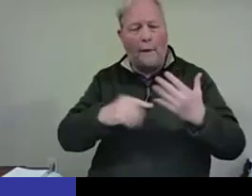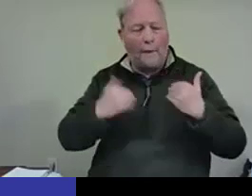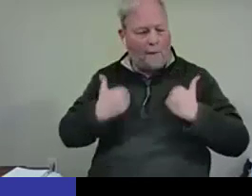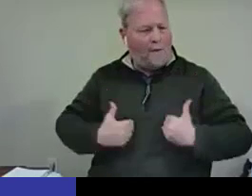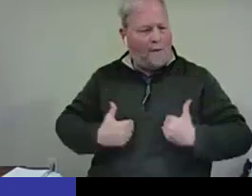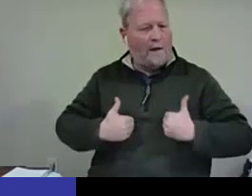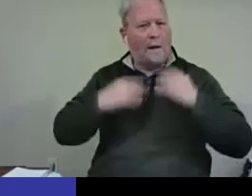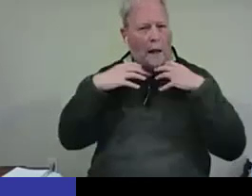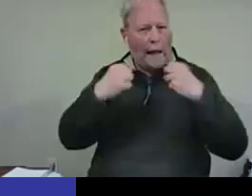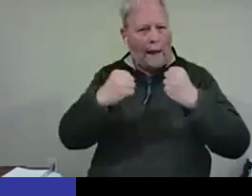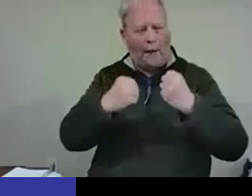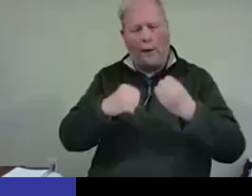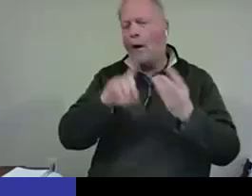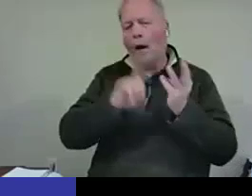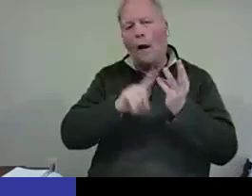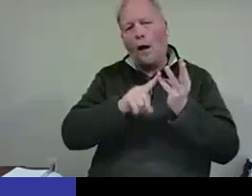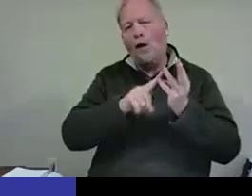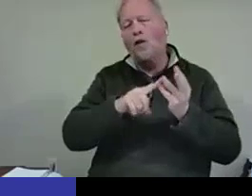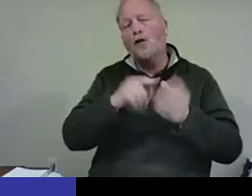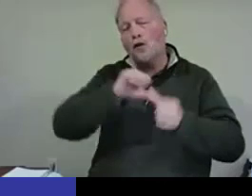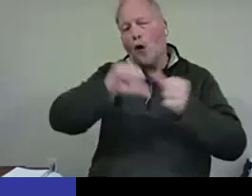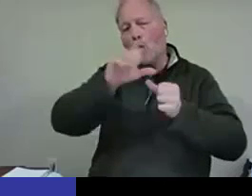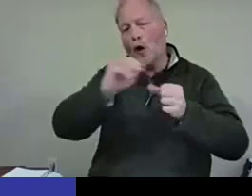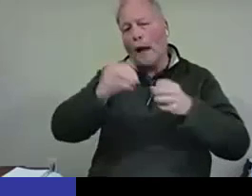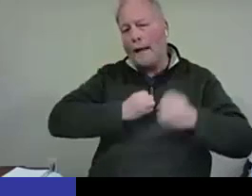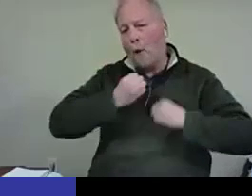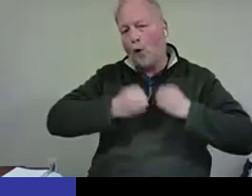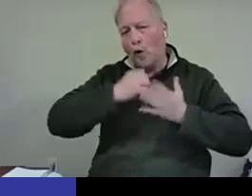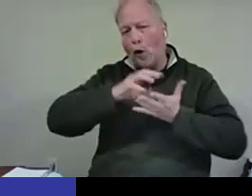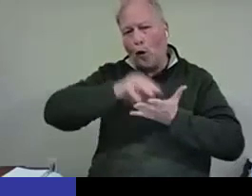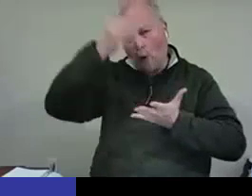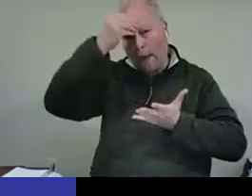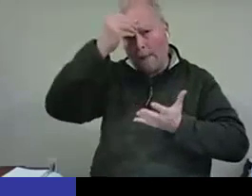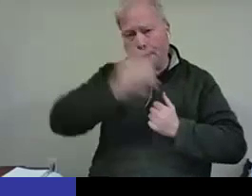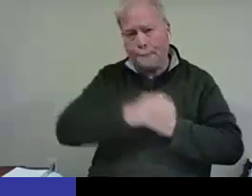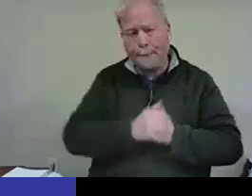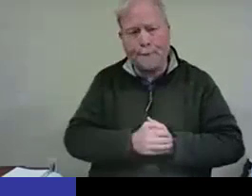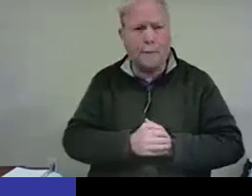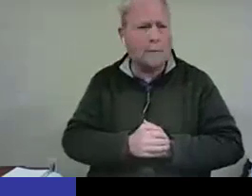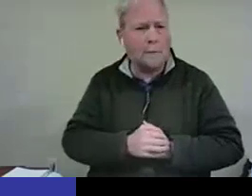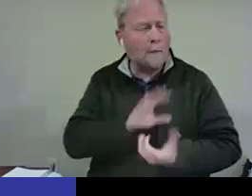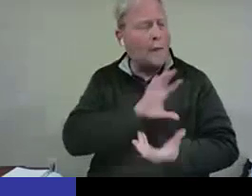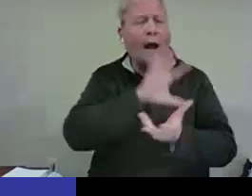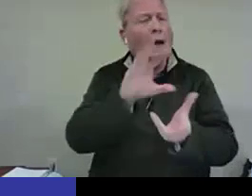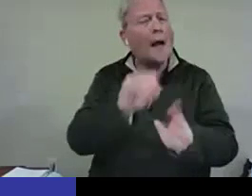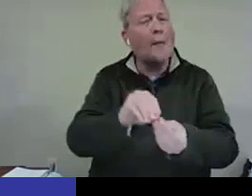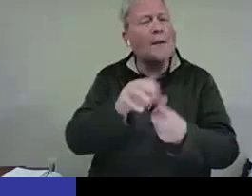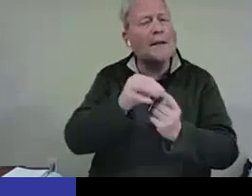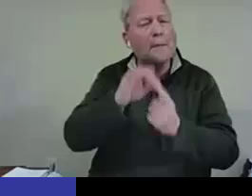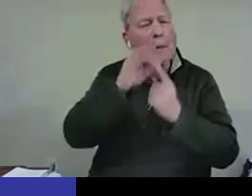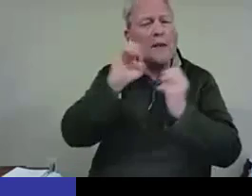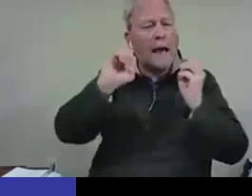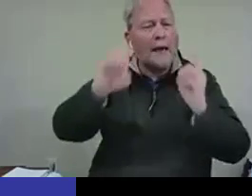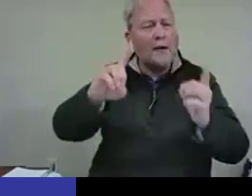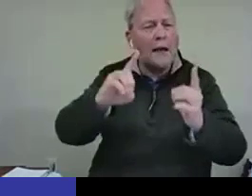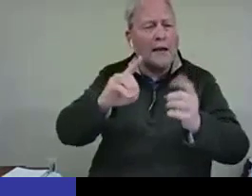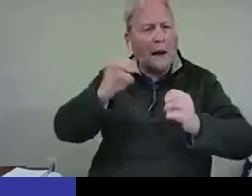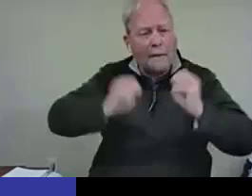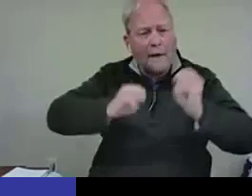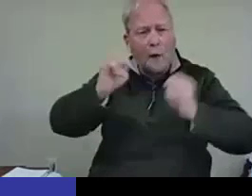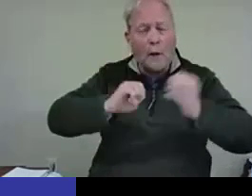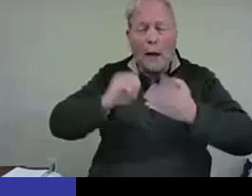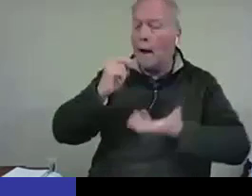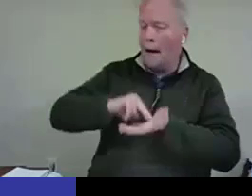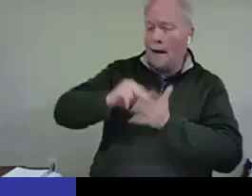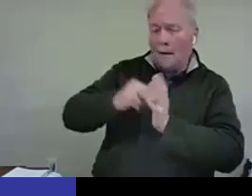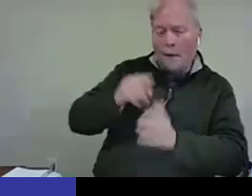and emotional learning. A comprehensive special education evaluation does not mean the IEP team will assess and collect information